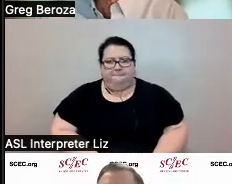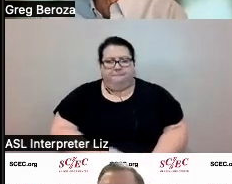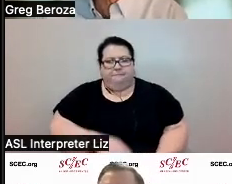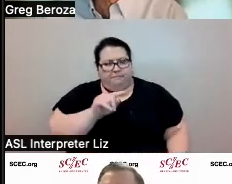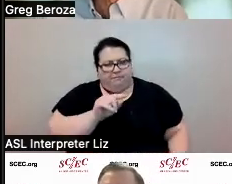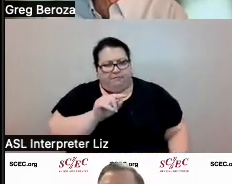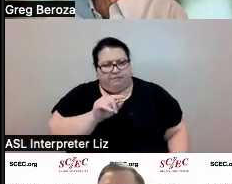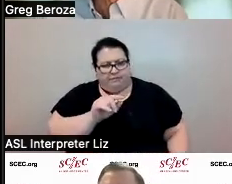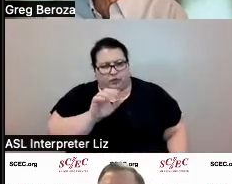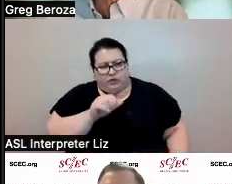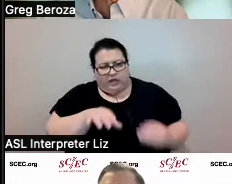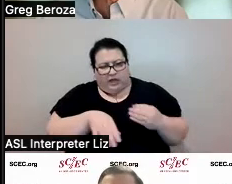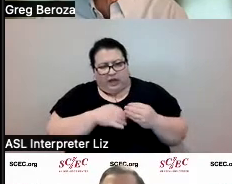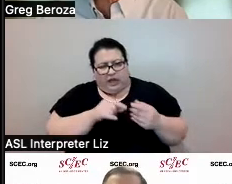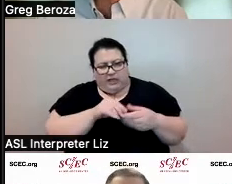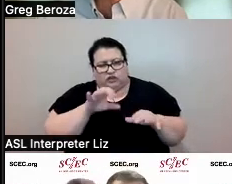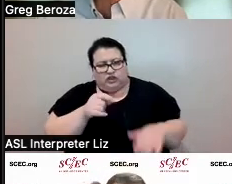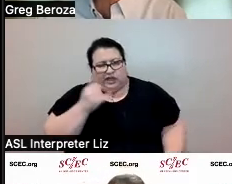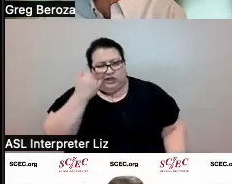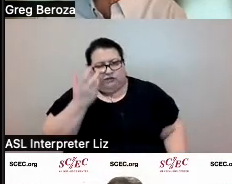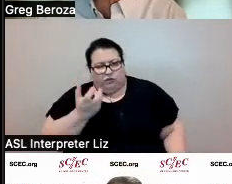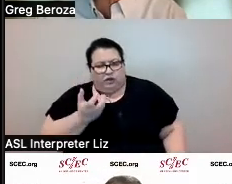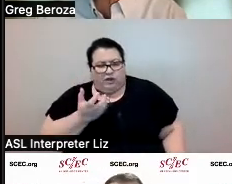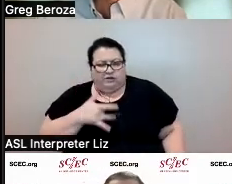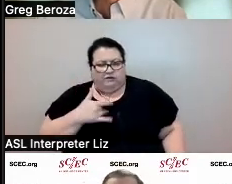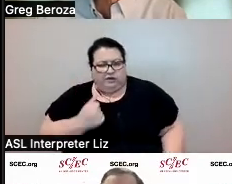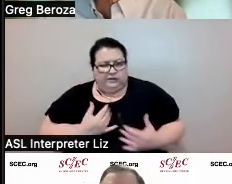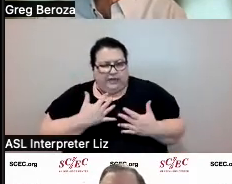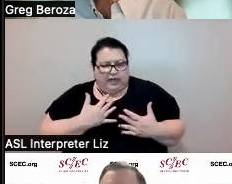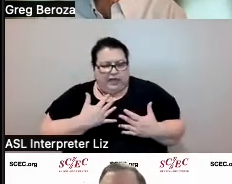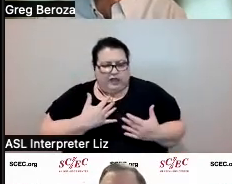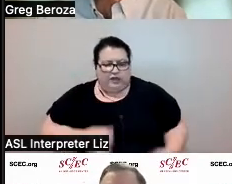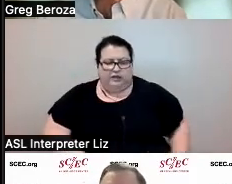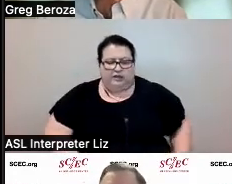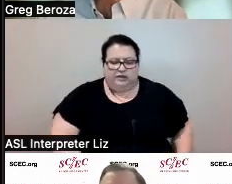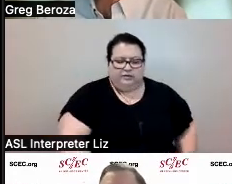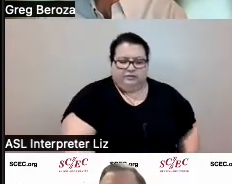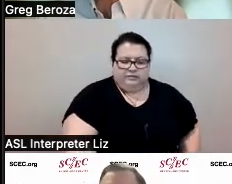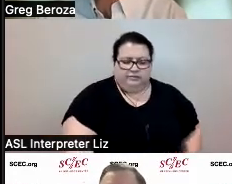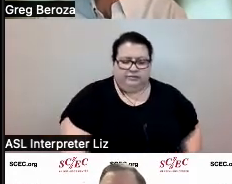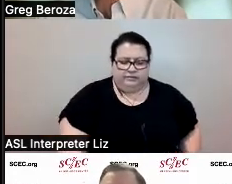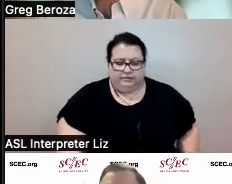Tanya, you're welcome to put something in the chat if you feel inspired. Okay.